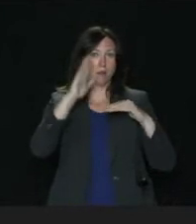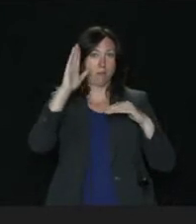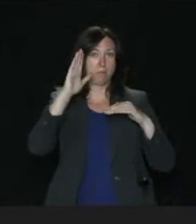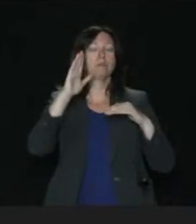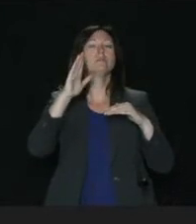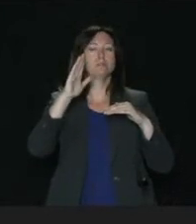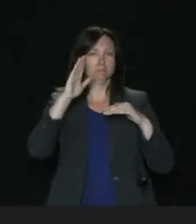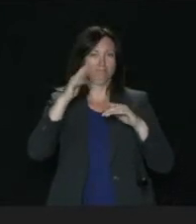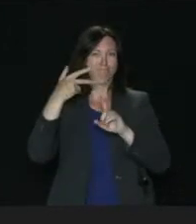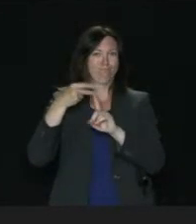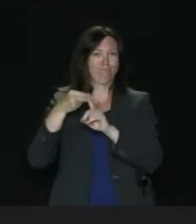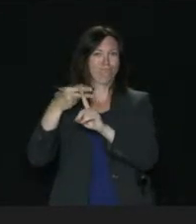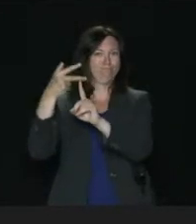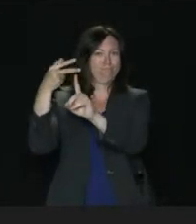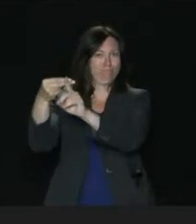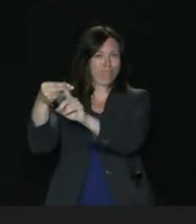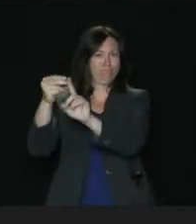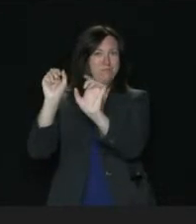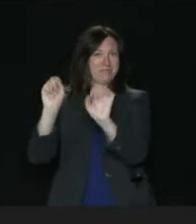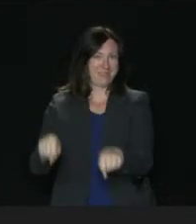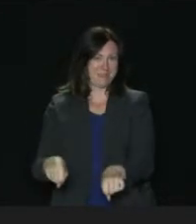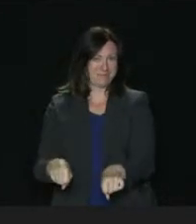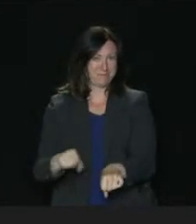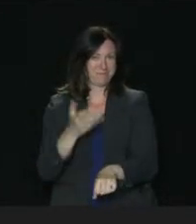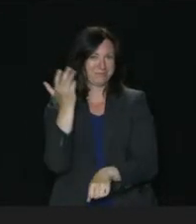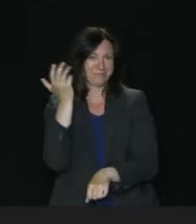age and older.